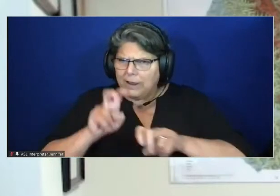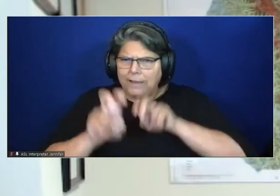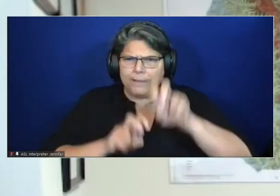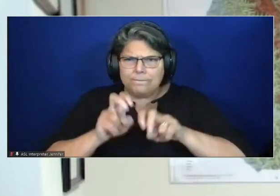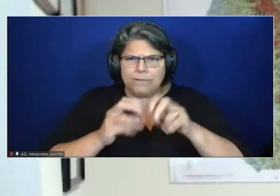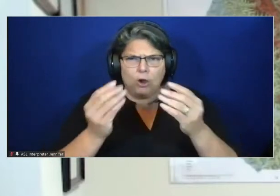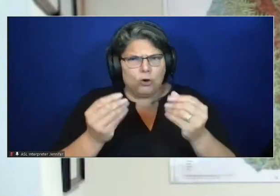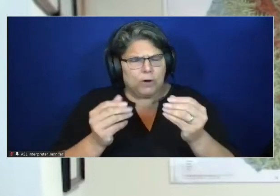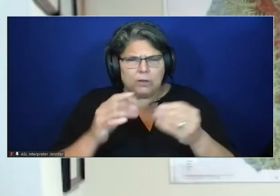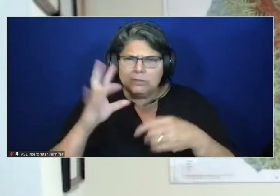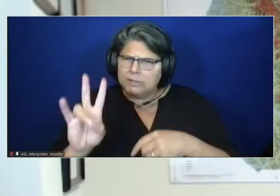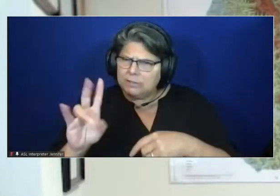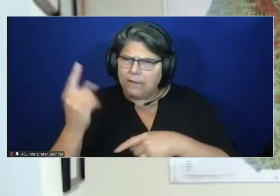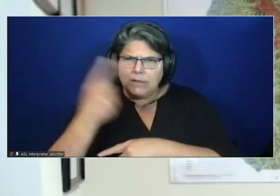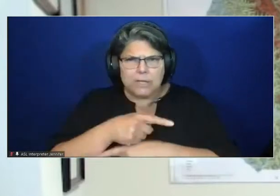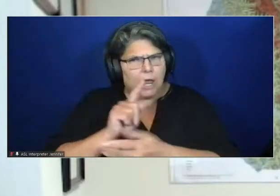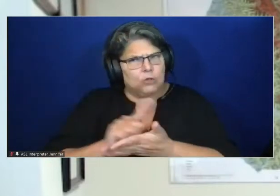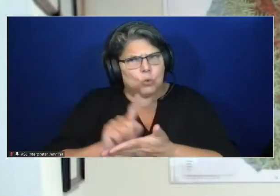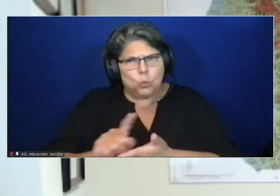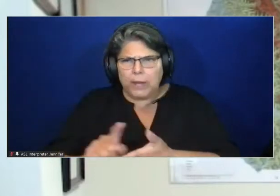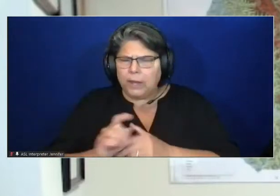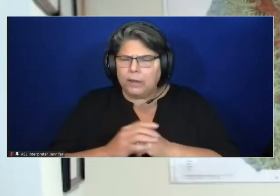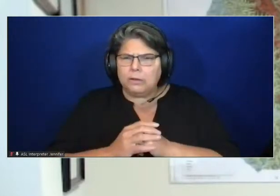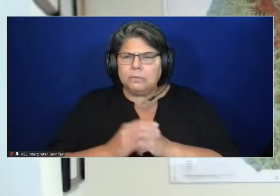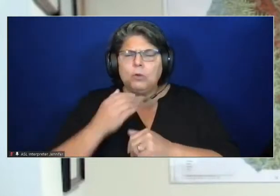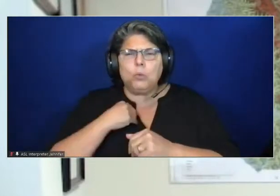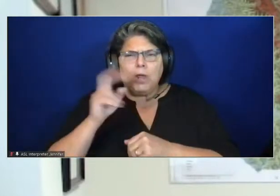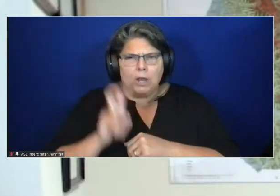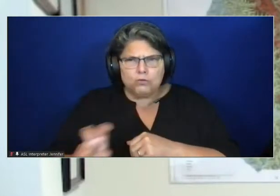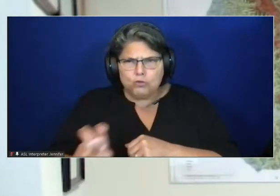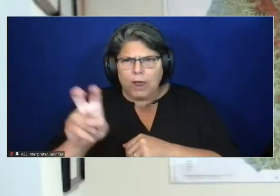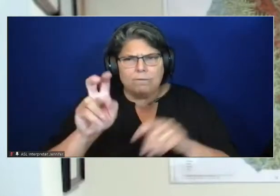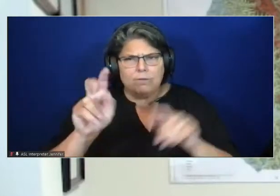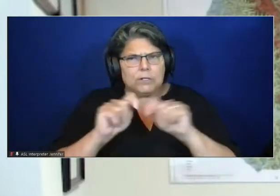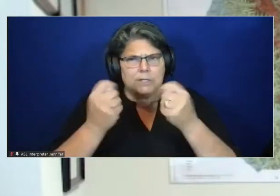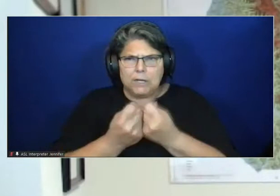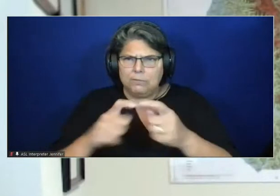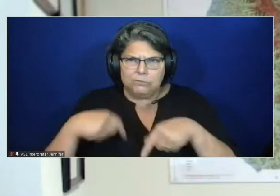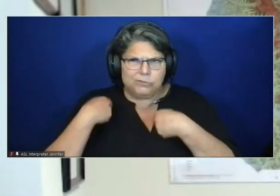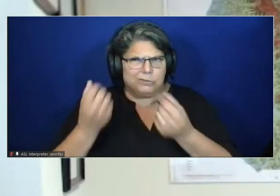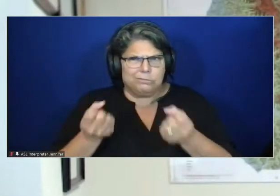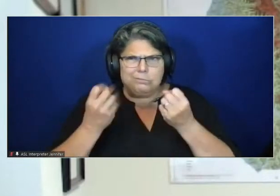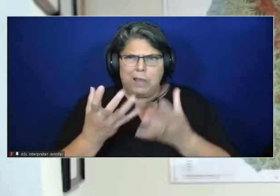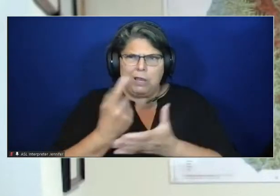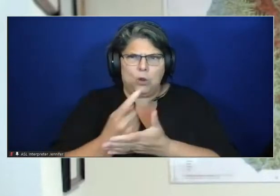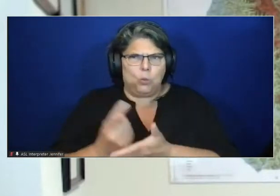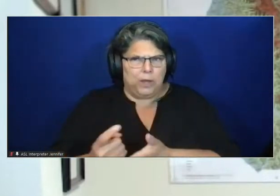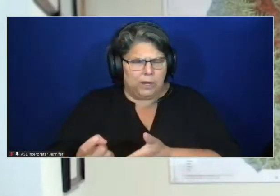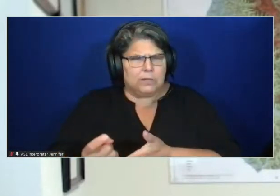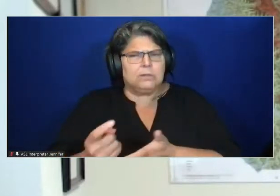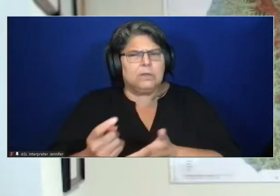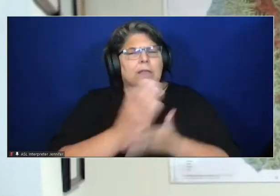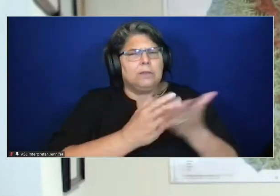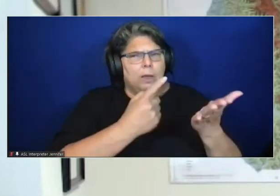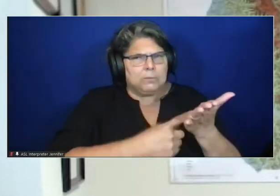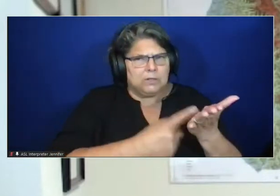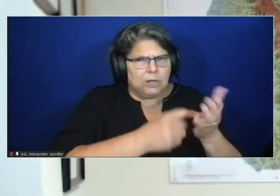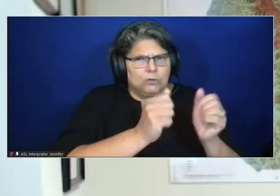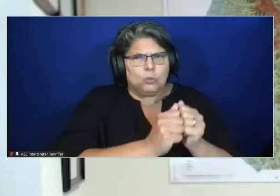days a week, and we have had a travel team for many months. And with some discussions with the state